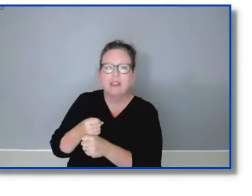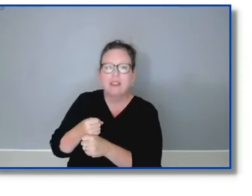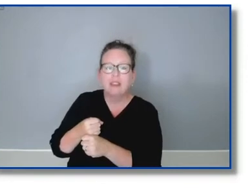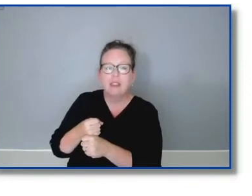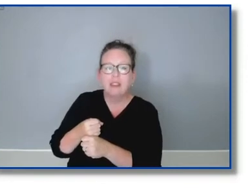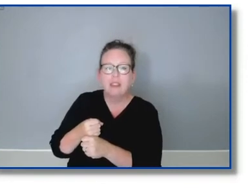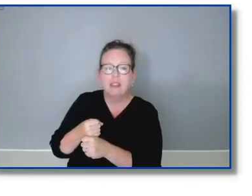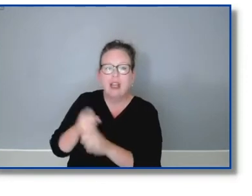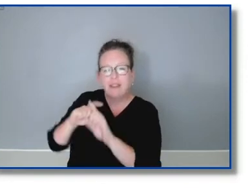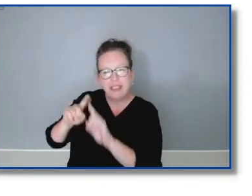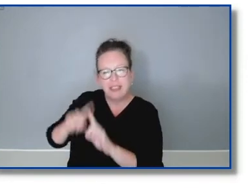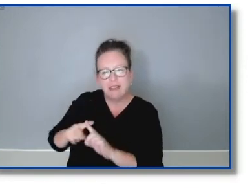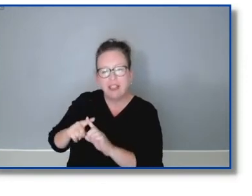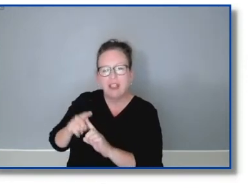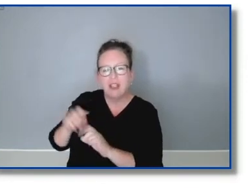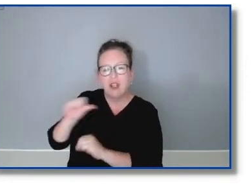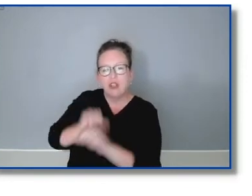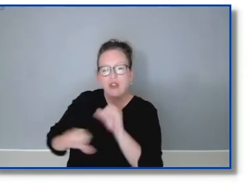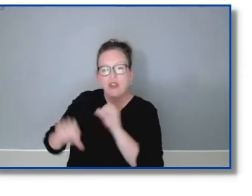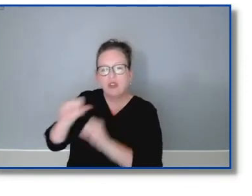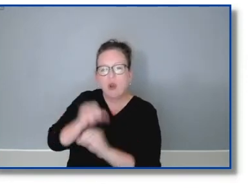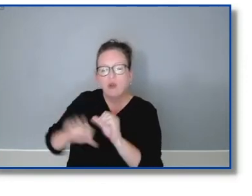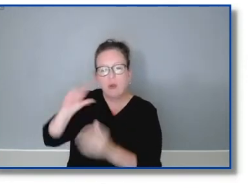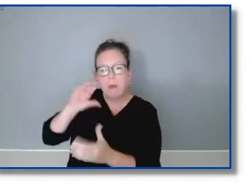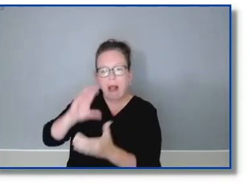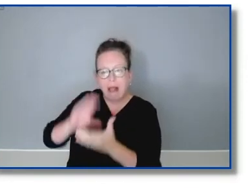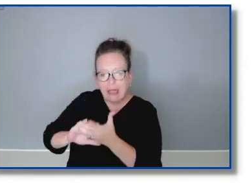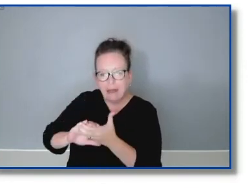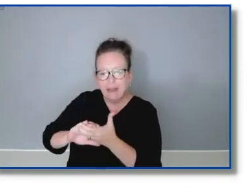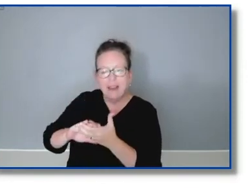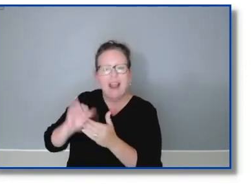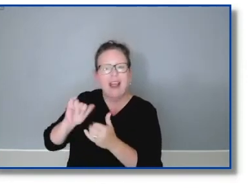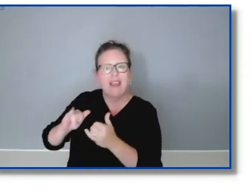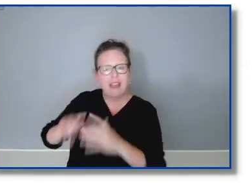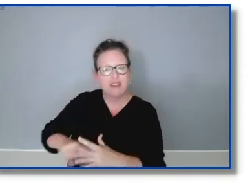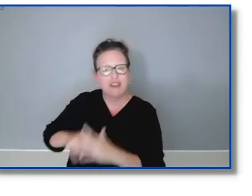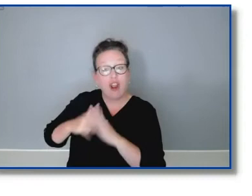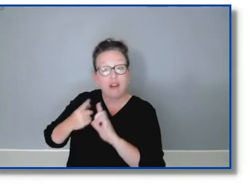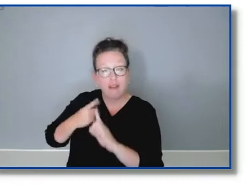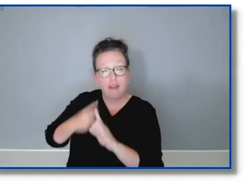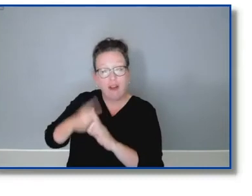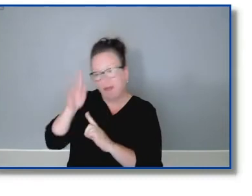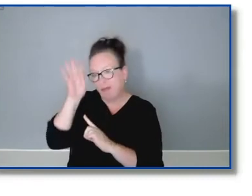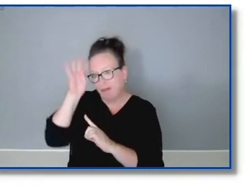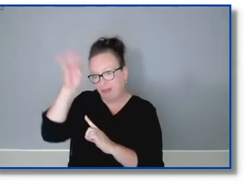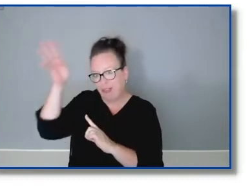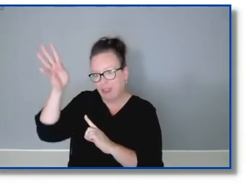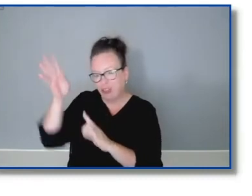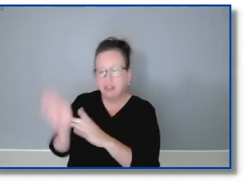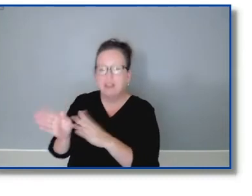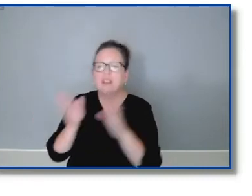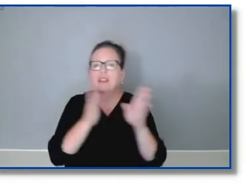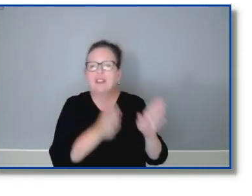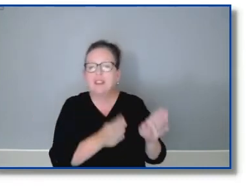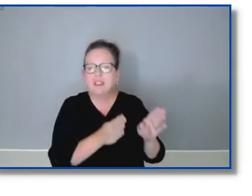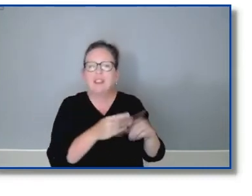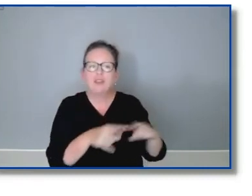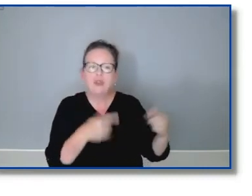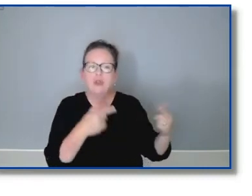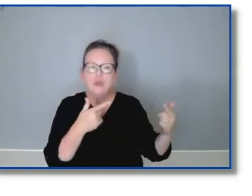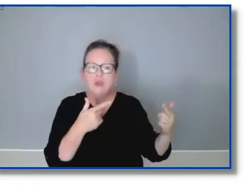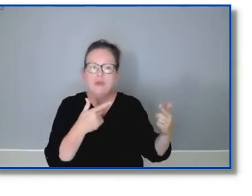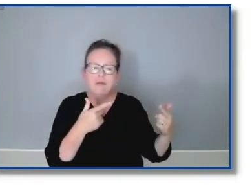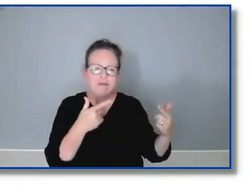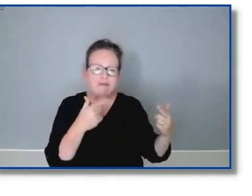different social phenomena caused by fictions, from dancing manias and tarantism to laughing epidemics